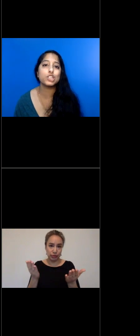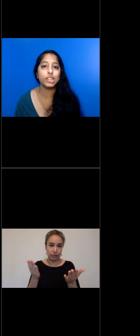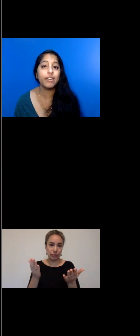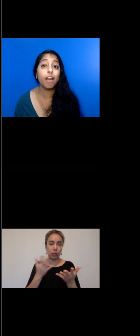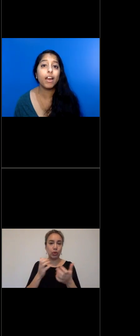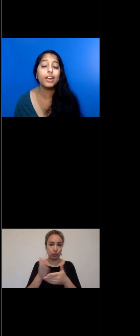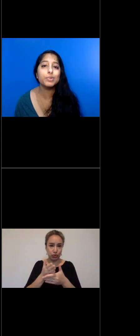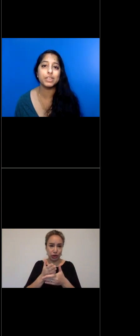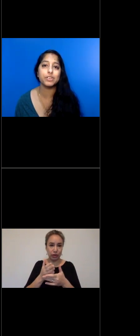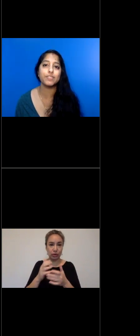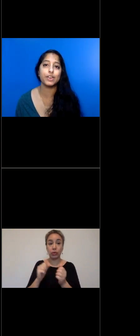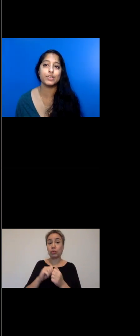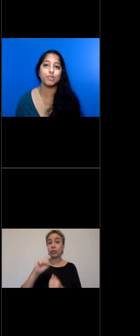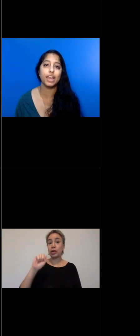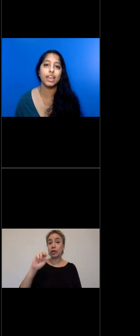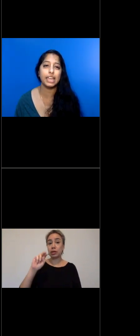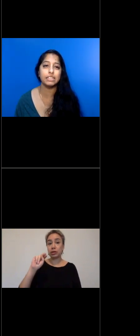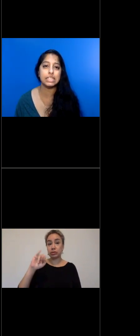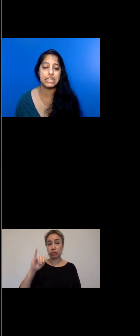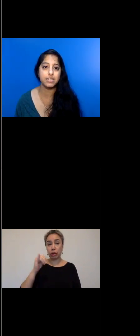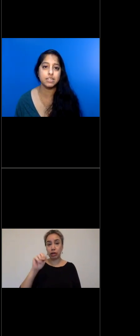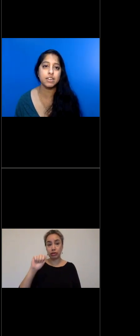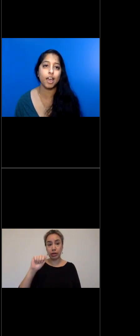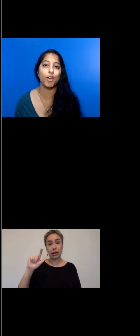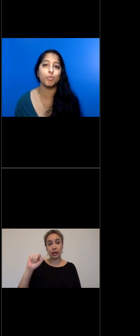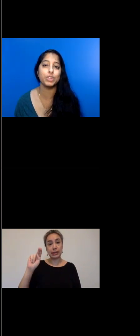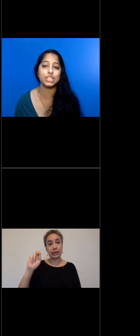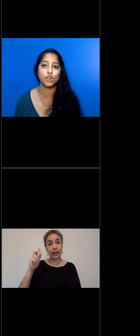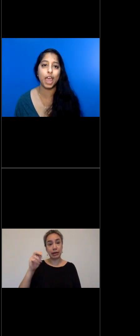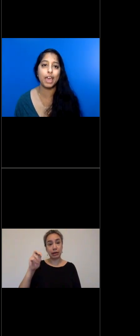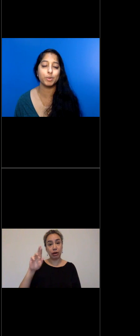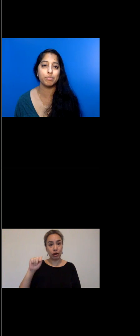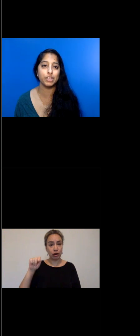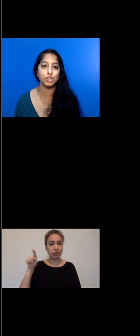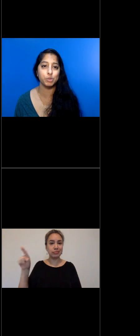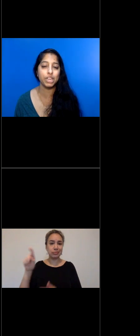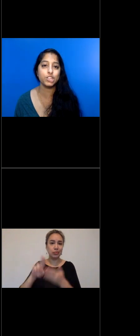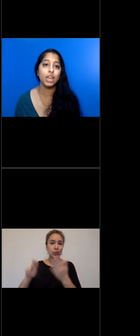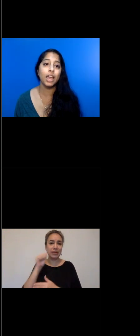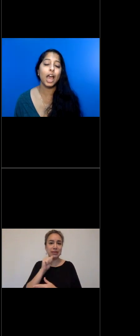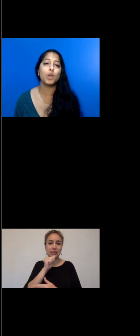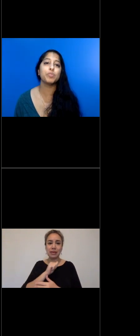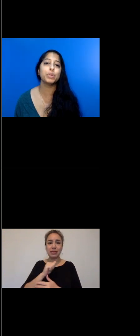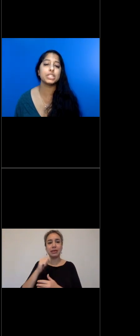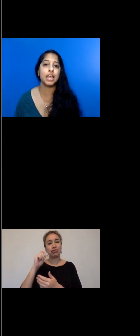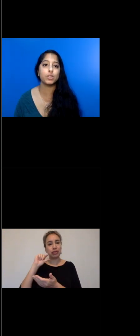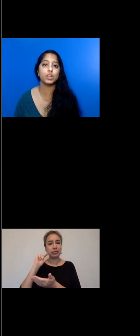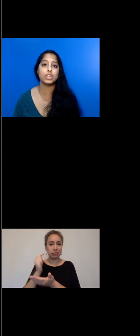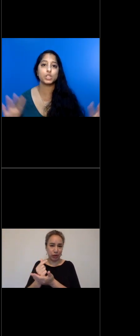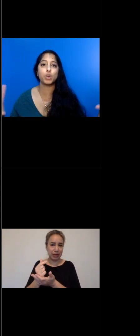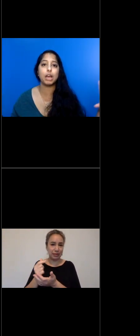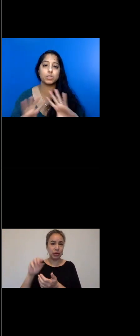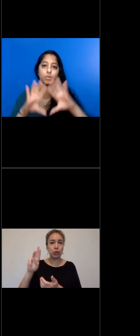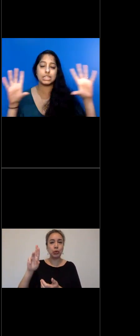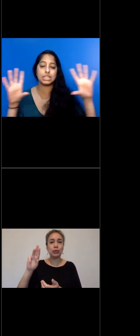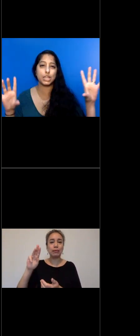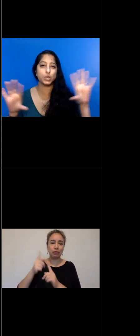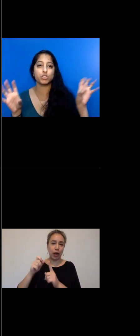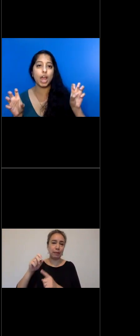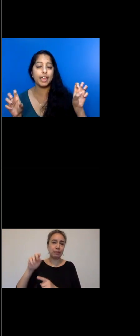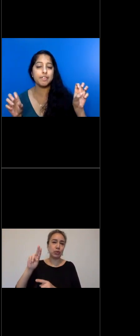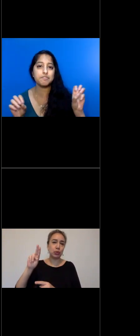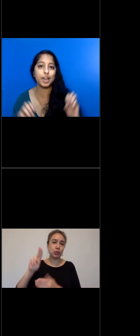with Sanja Lanehart, who's at University of Arizona, and Haley Heaton, recent grad from UMich. We put together this